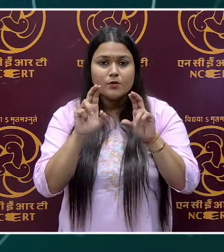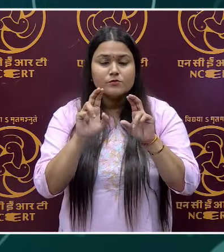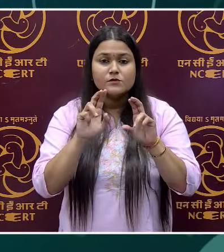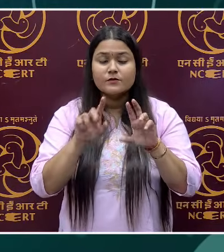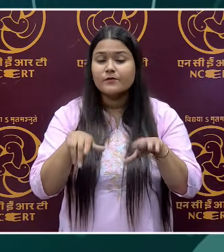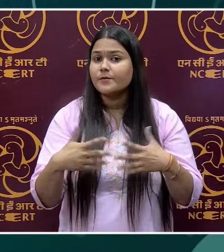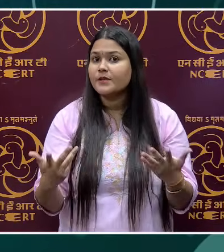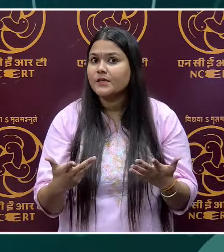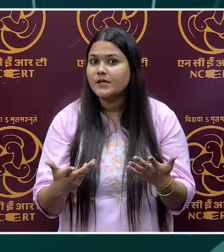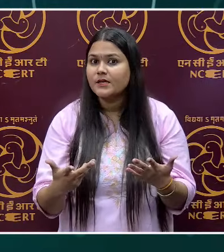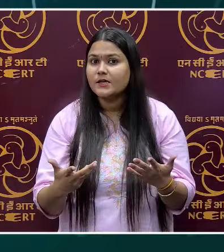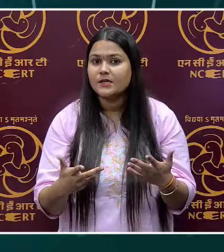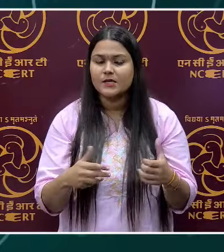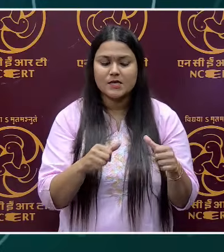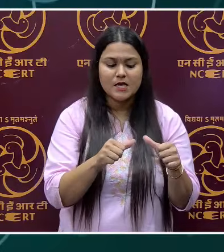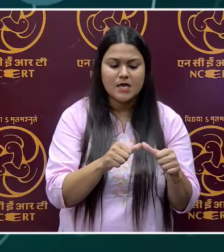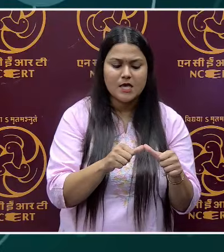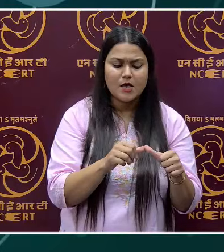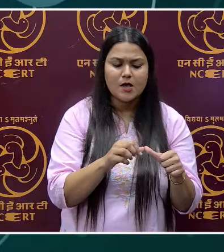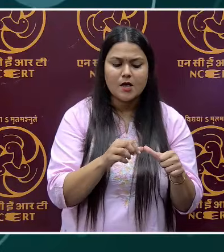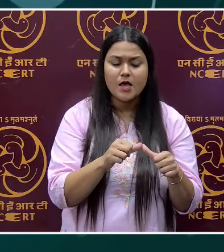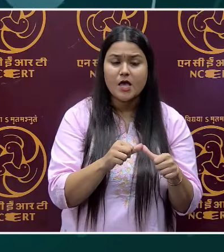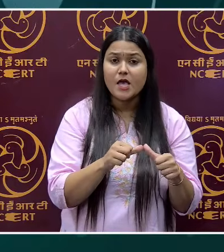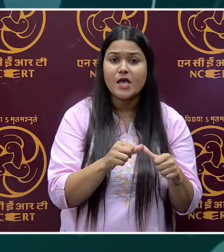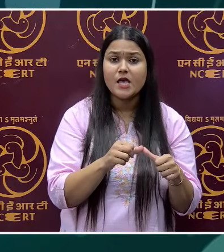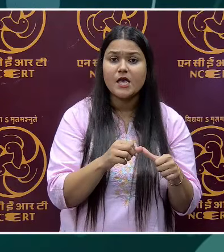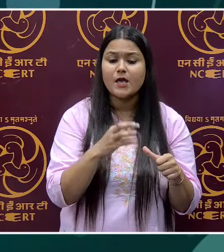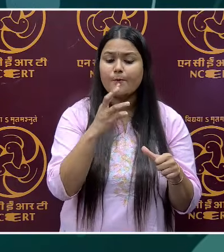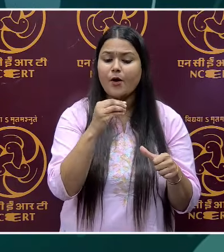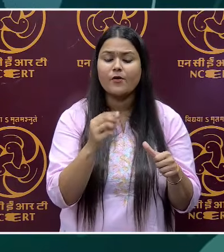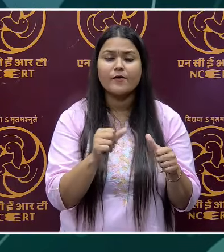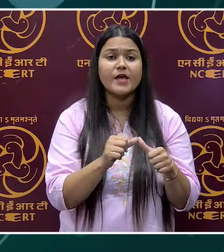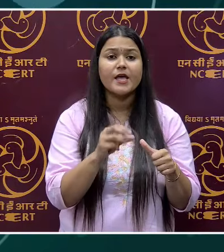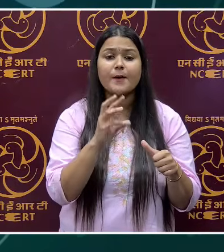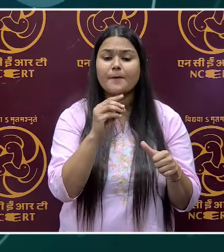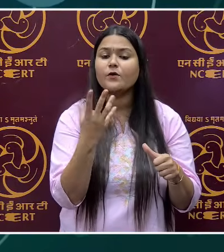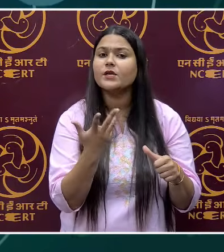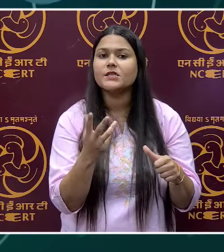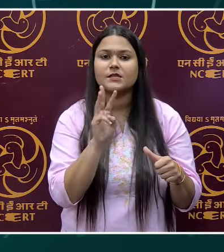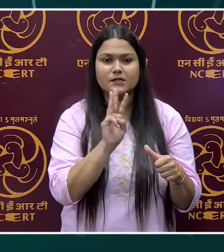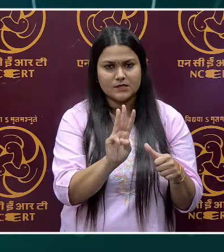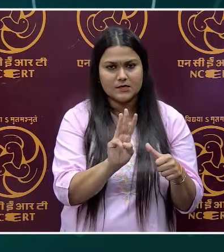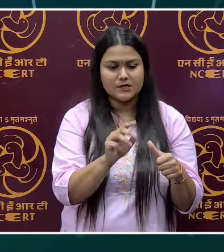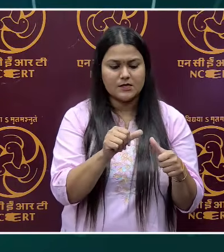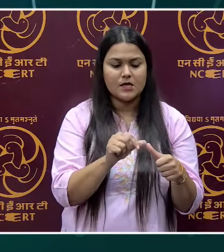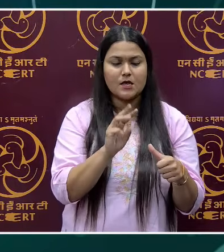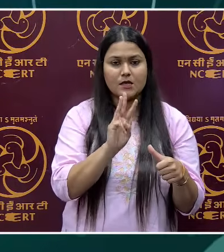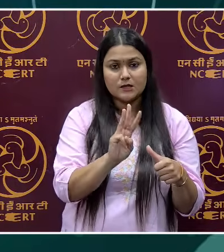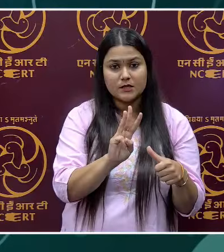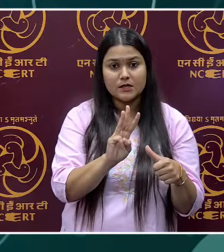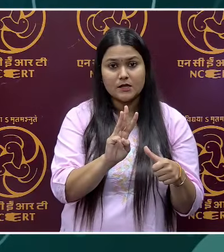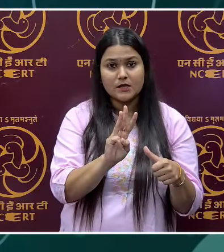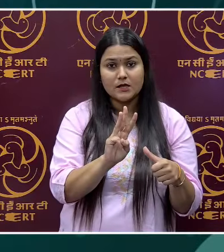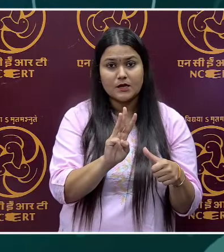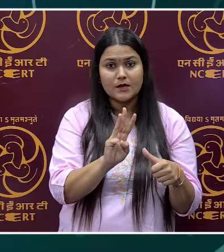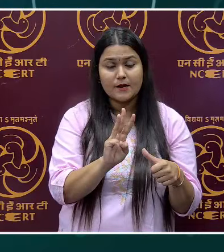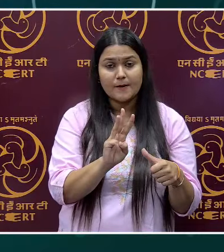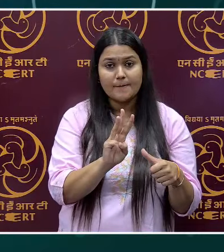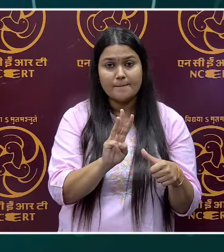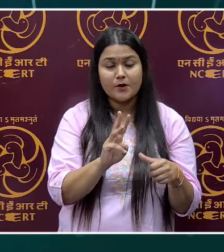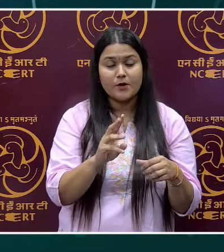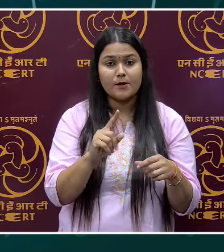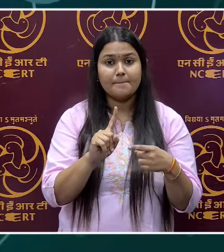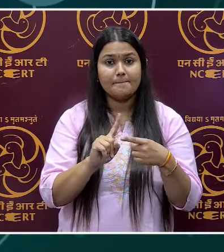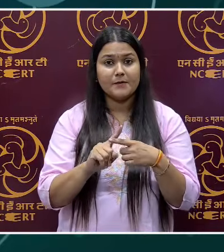thing. This A has how many powers? 3 powers. There A has 2 power and B